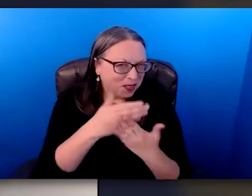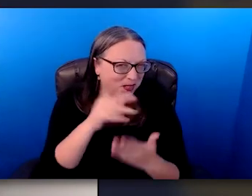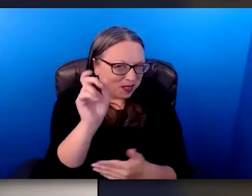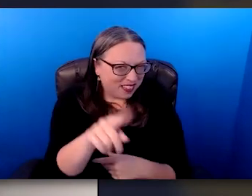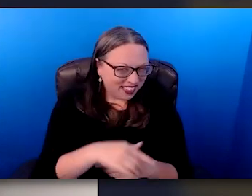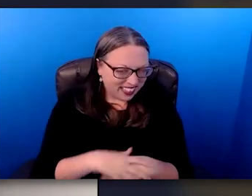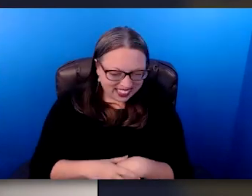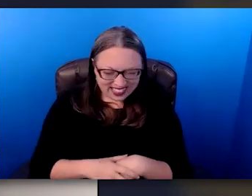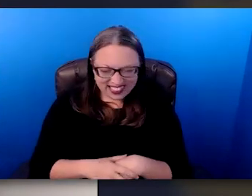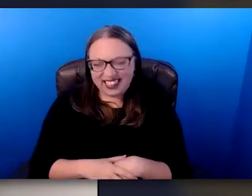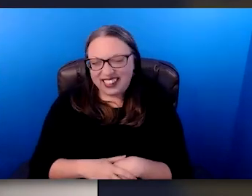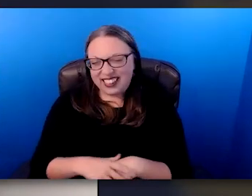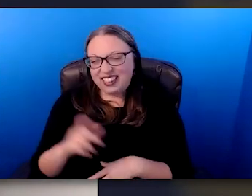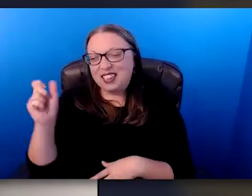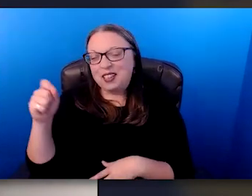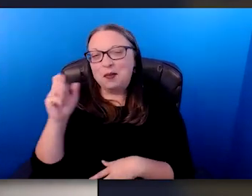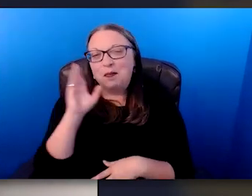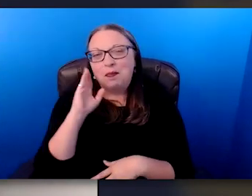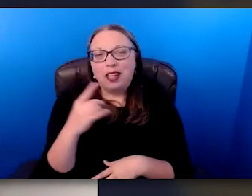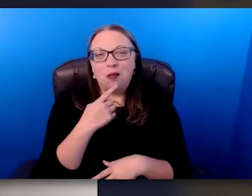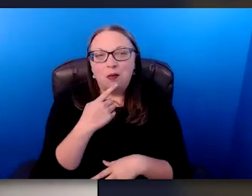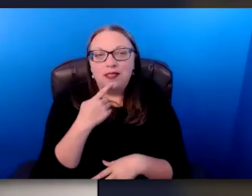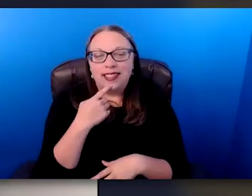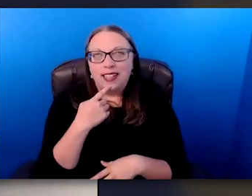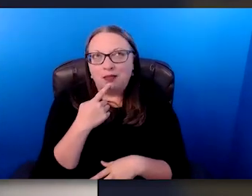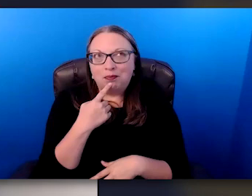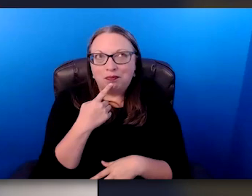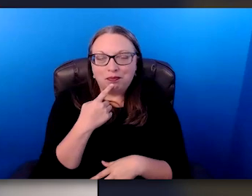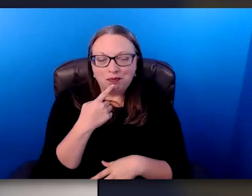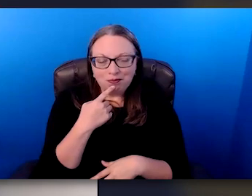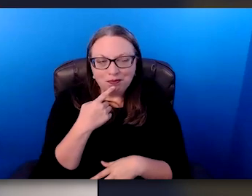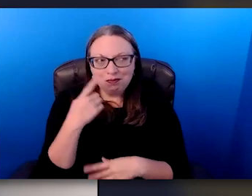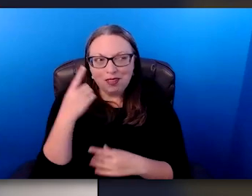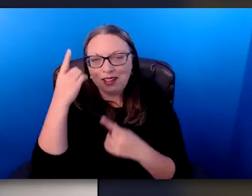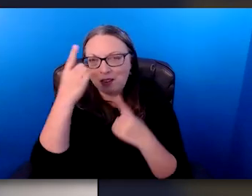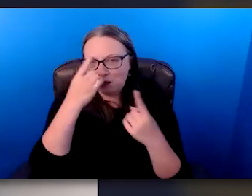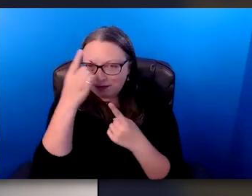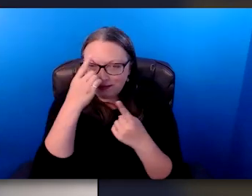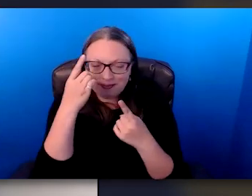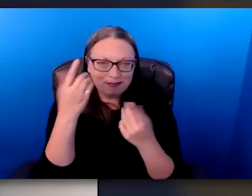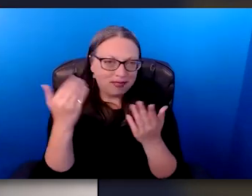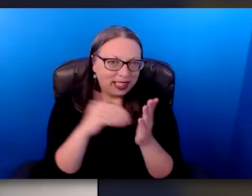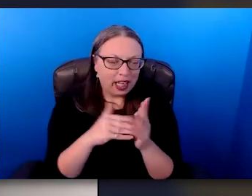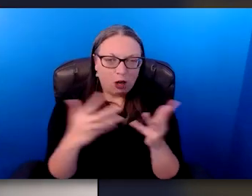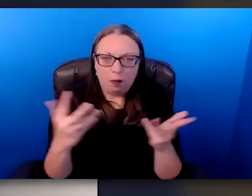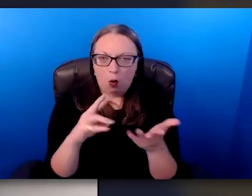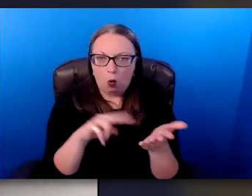Yeah, I will say that, you know, rethinking what constitutes a paper.